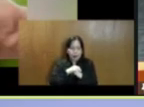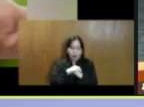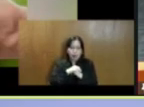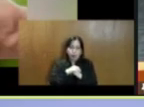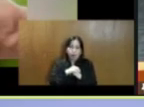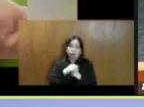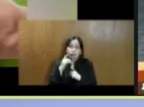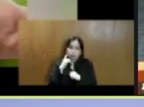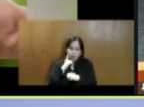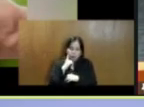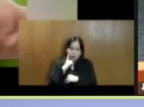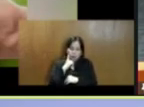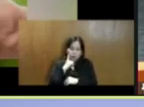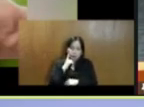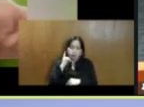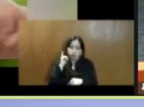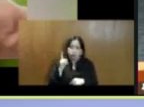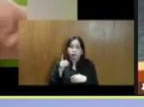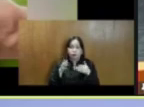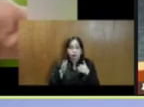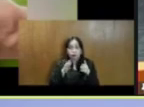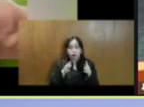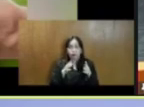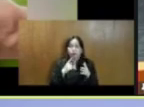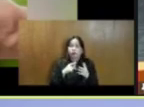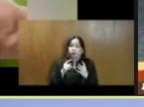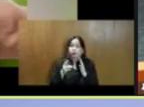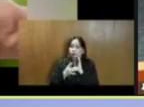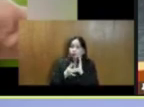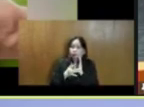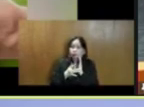I guess one of the main ways that digitization has